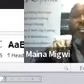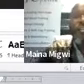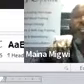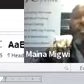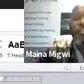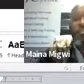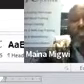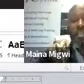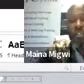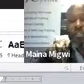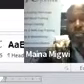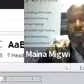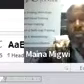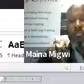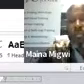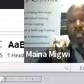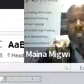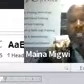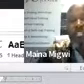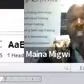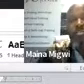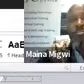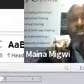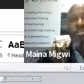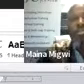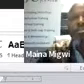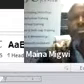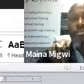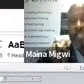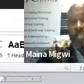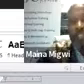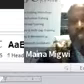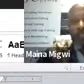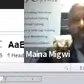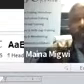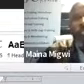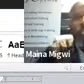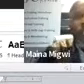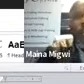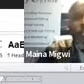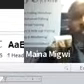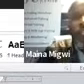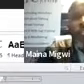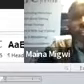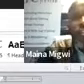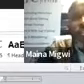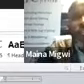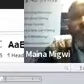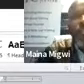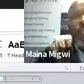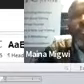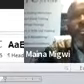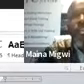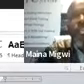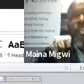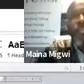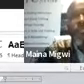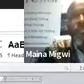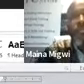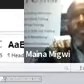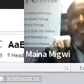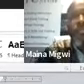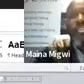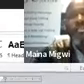And again, communication between the parties in dispute is not direct. So that's arbitration. Then the